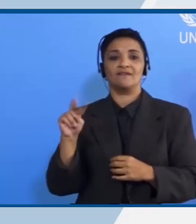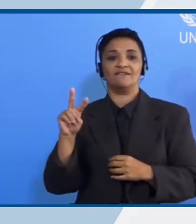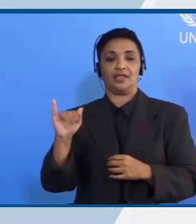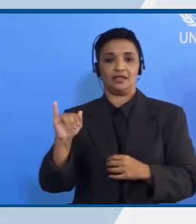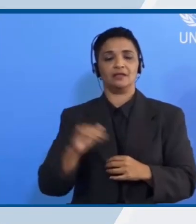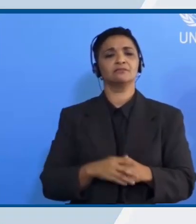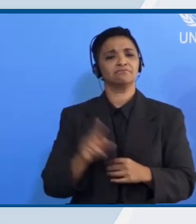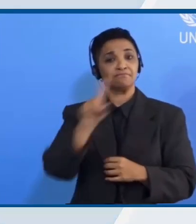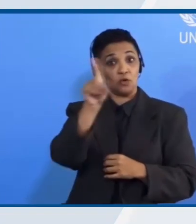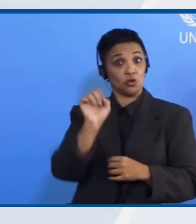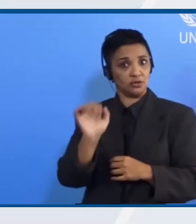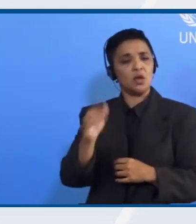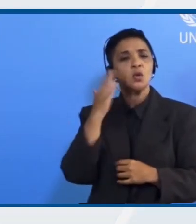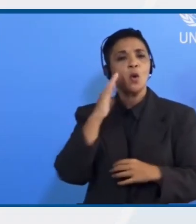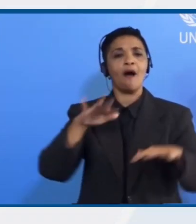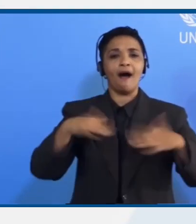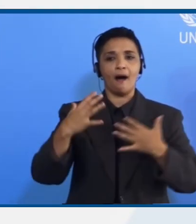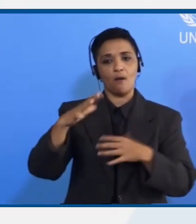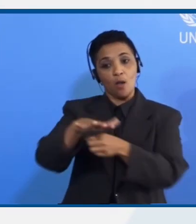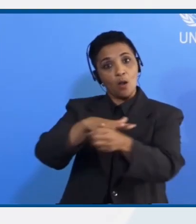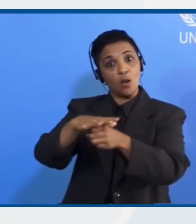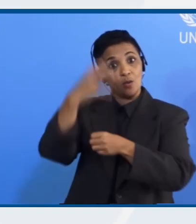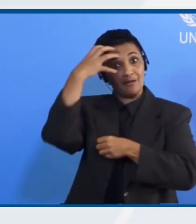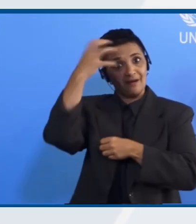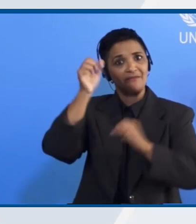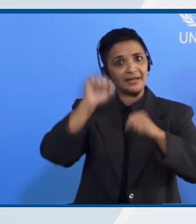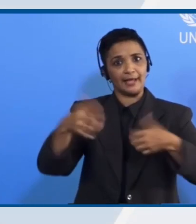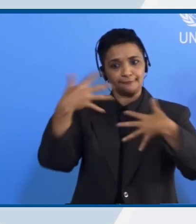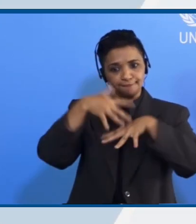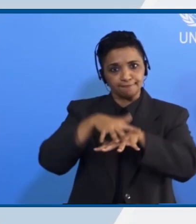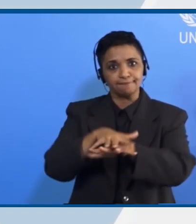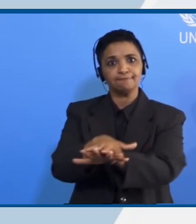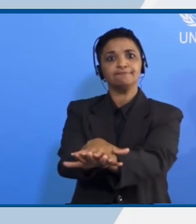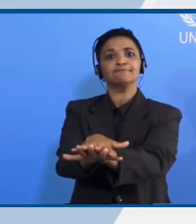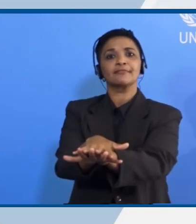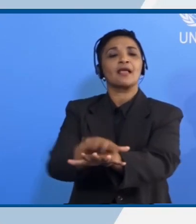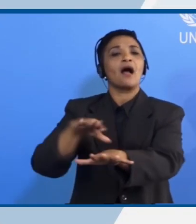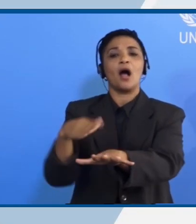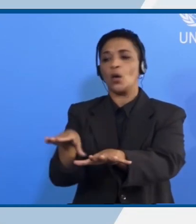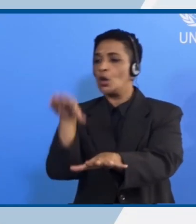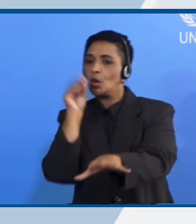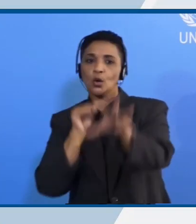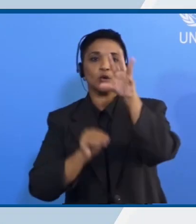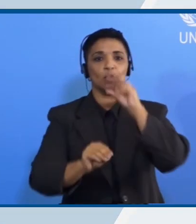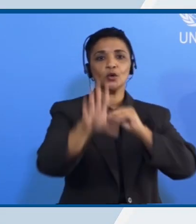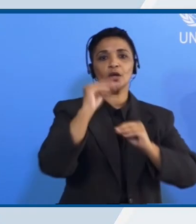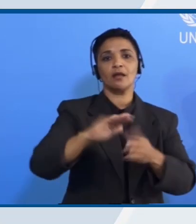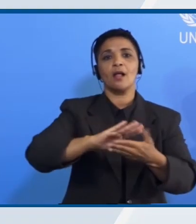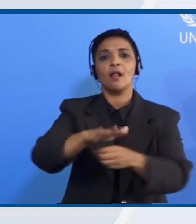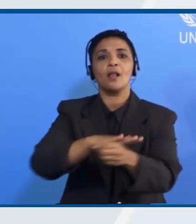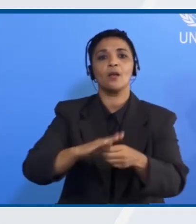the integration by local government of the practices they learned in collaboration with you in their